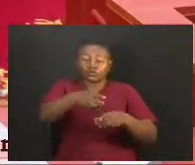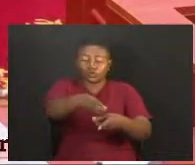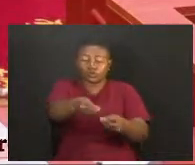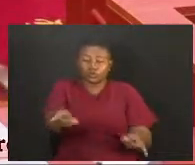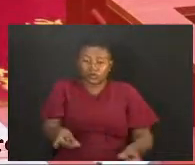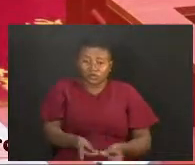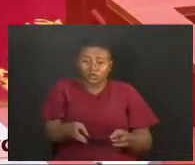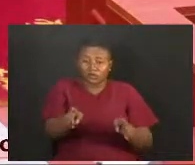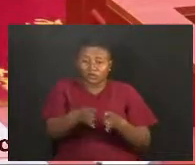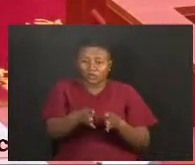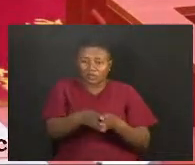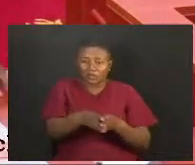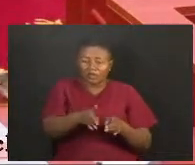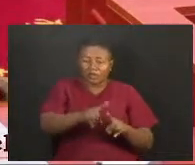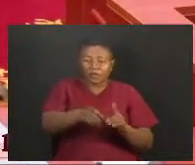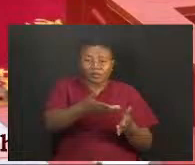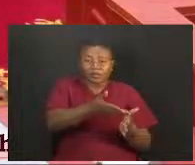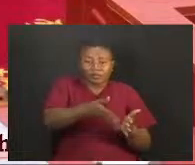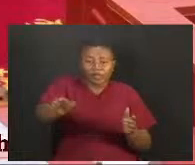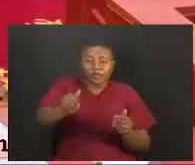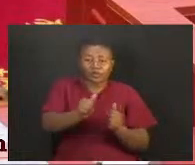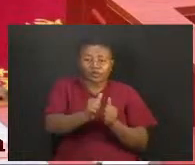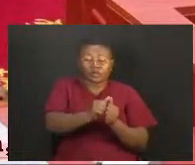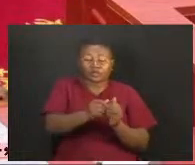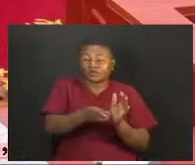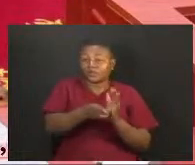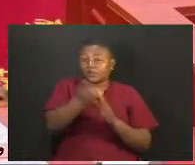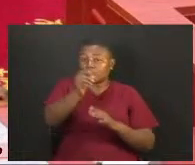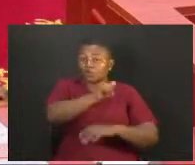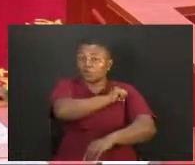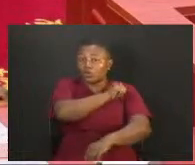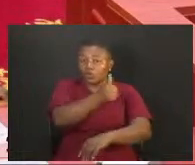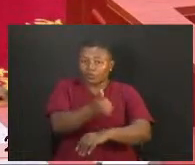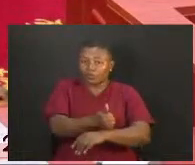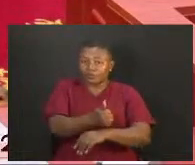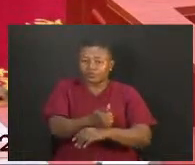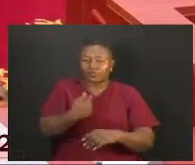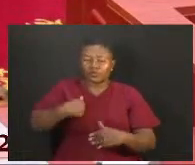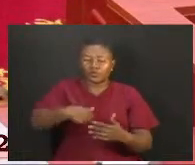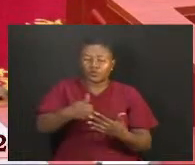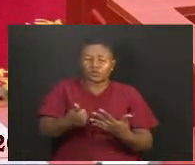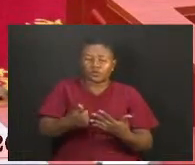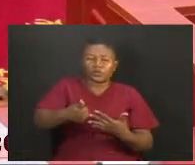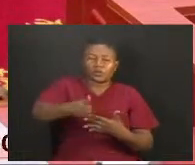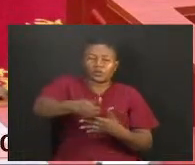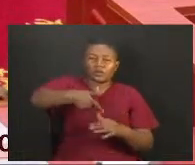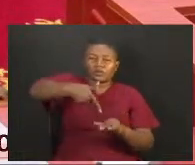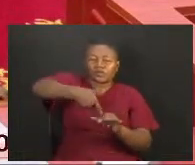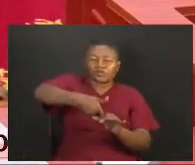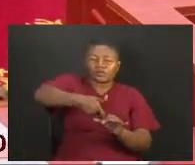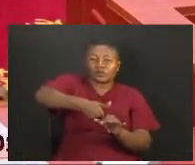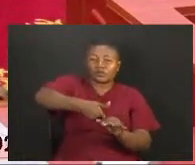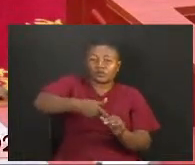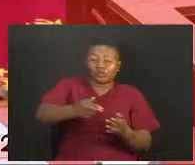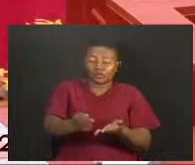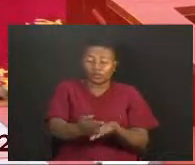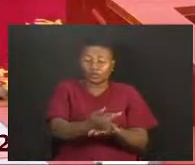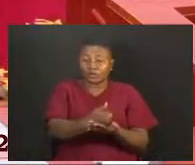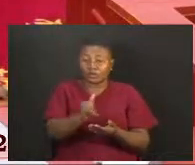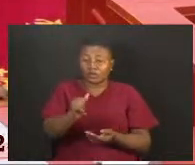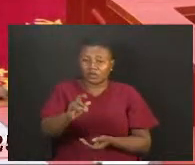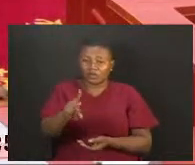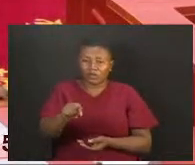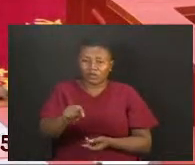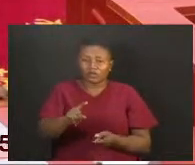do away with the development authorities. So, Speaker, we will amend the Petroleum Revenue Management Act to allocate